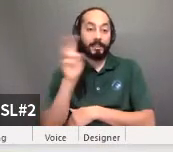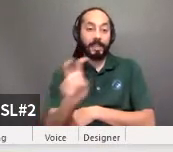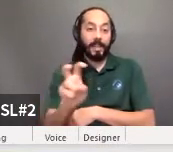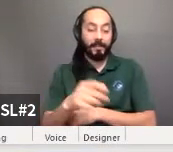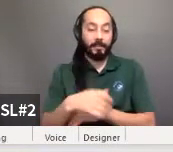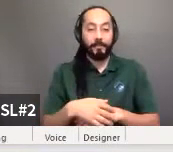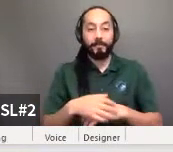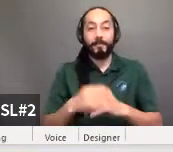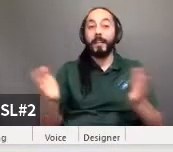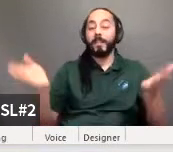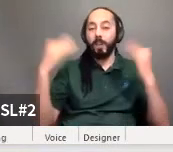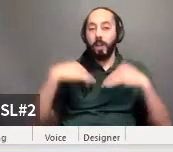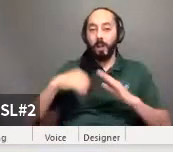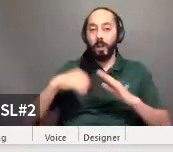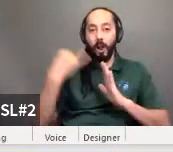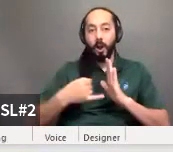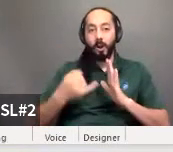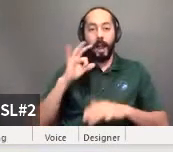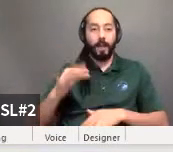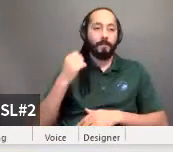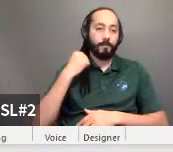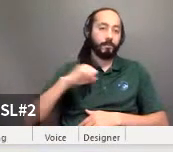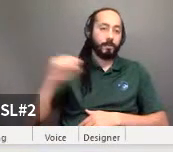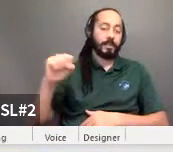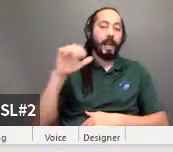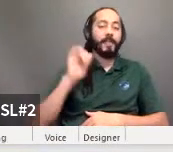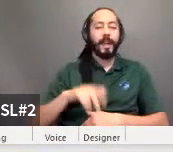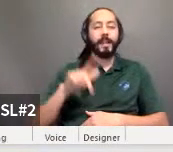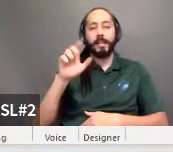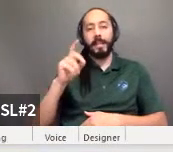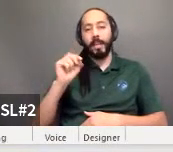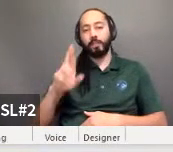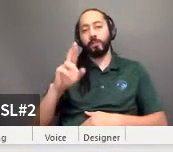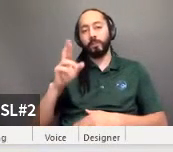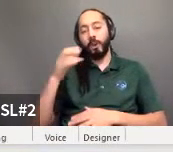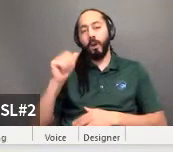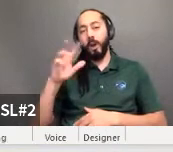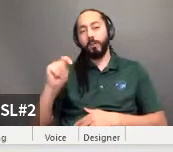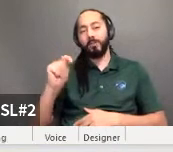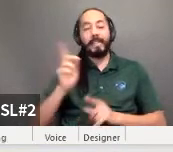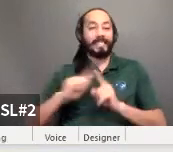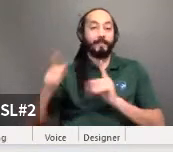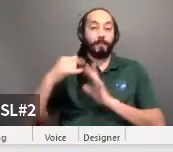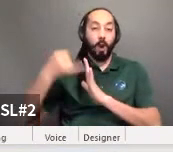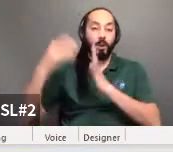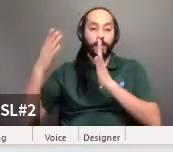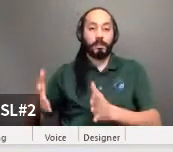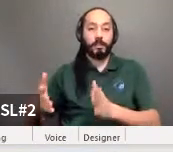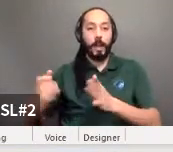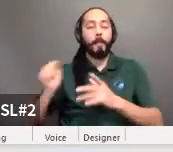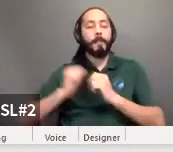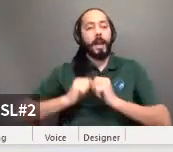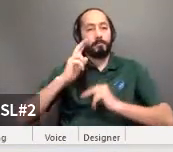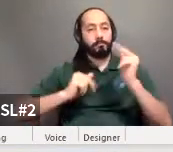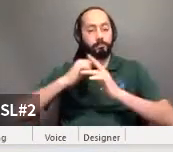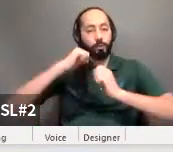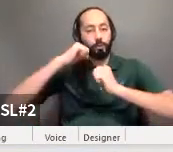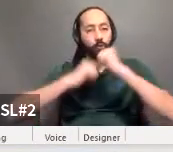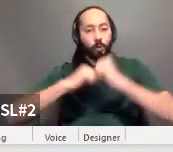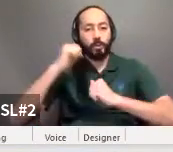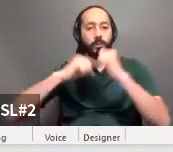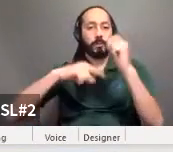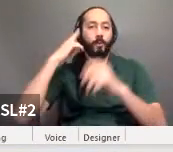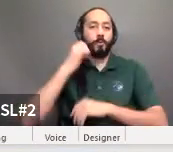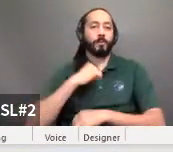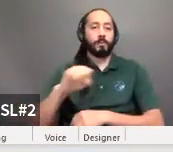is art of resistance. And this is ledger art, different artists, but this is us building the infrastructure of resistance. You know, we killed the